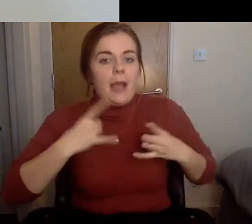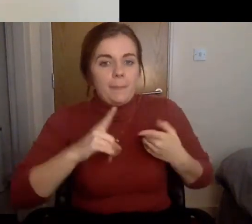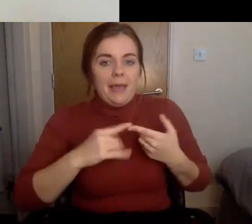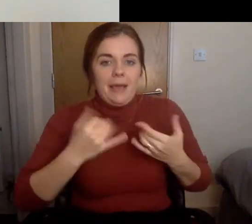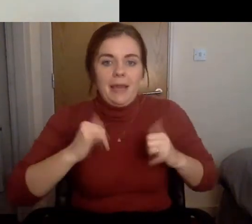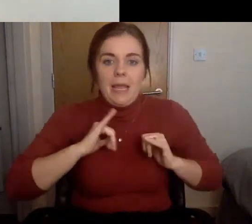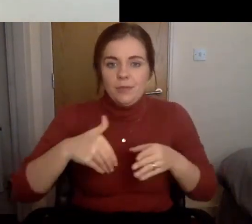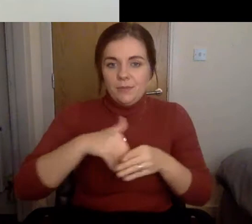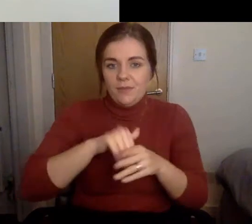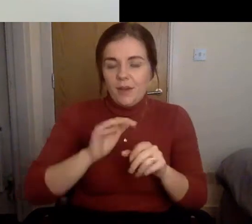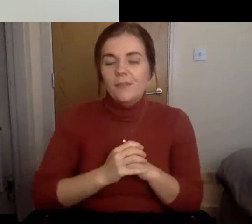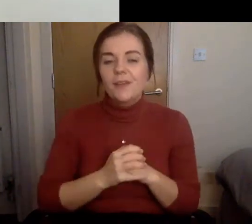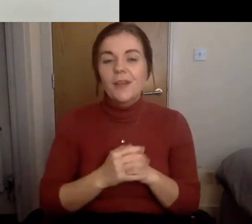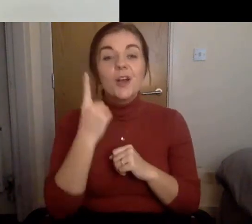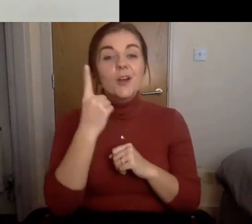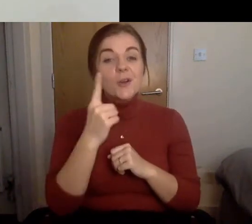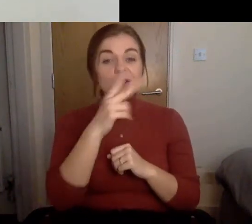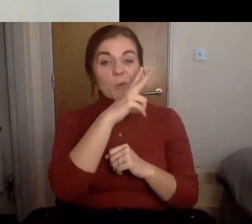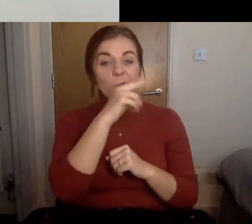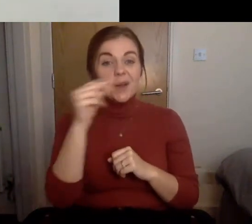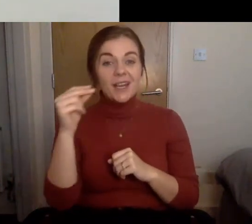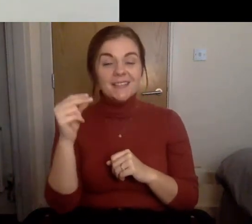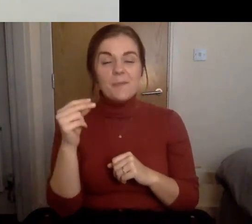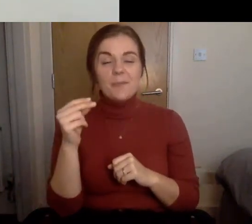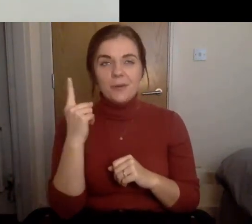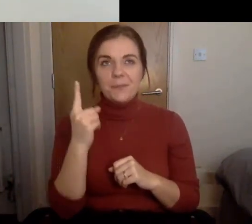to. So I can think of this one example where this